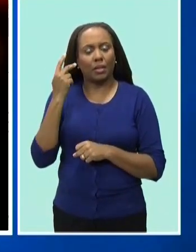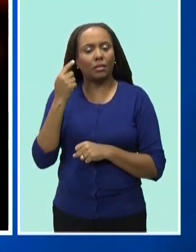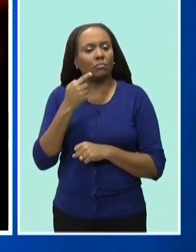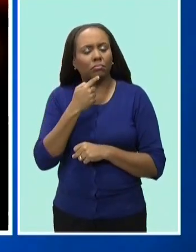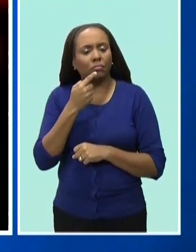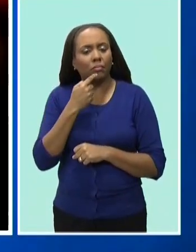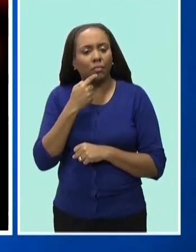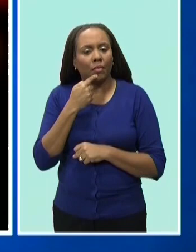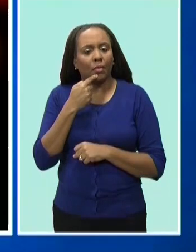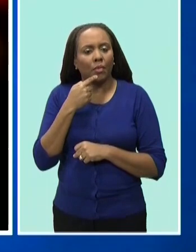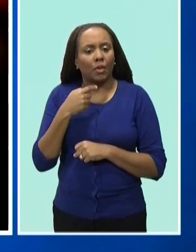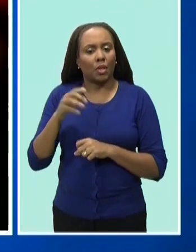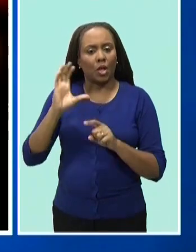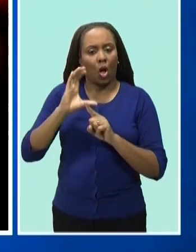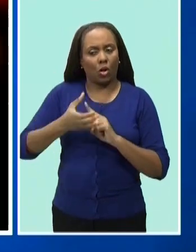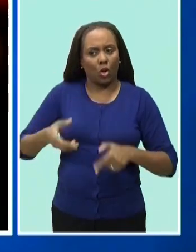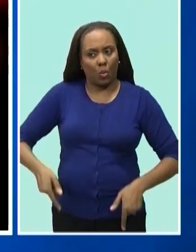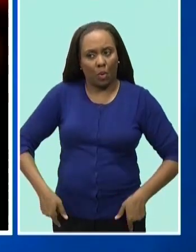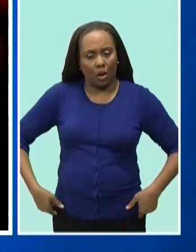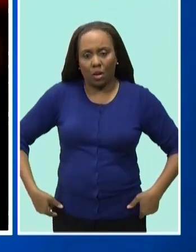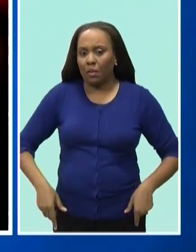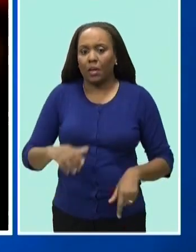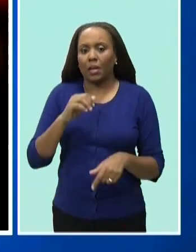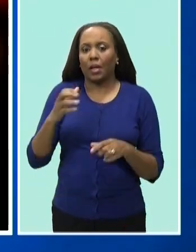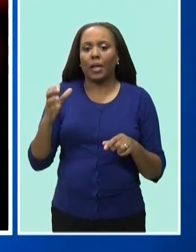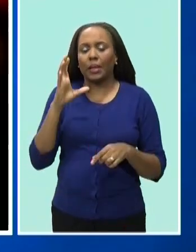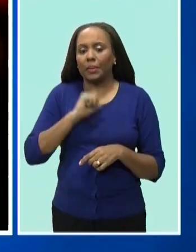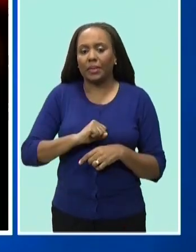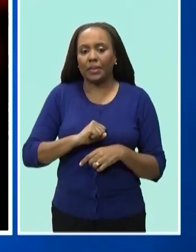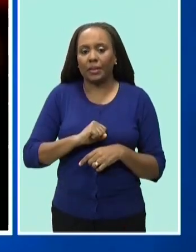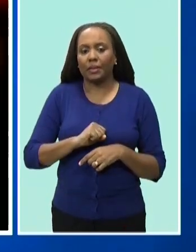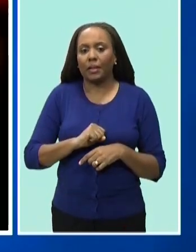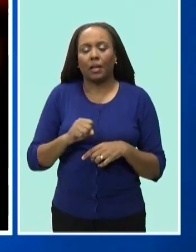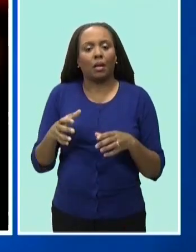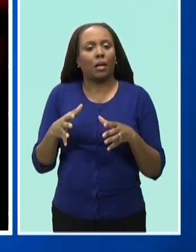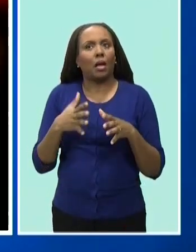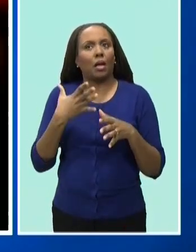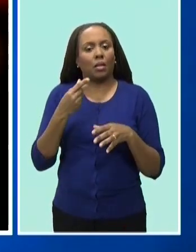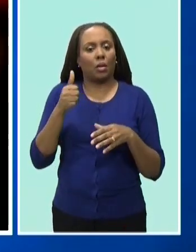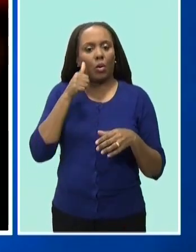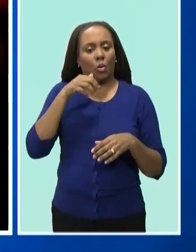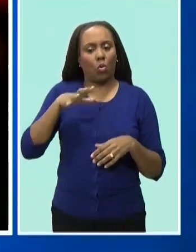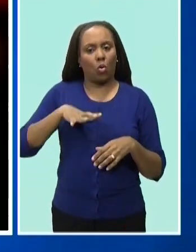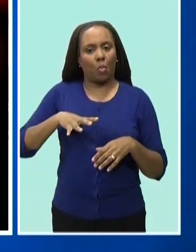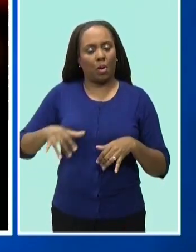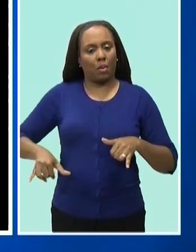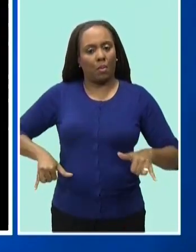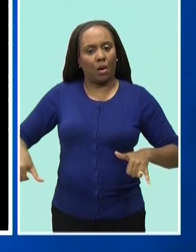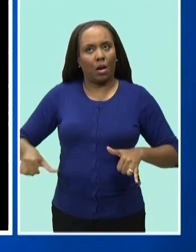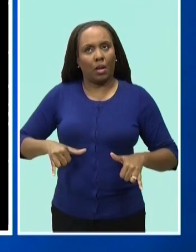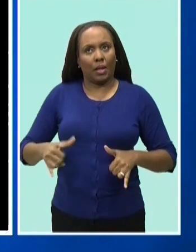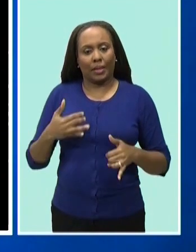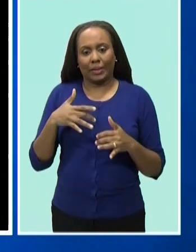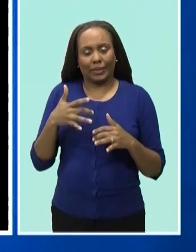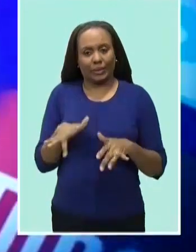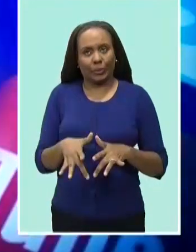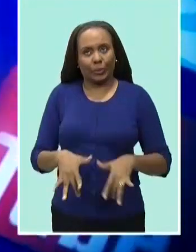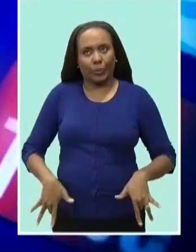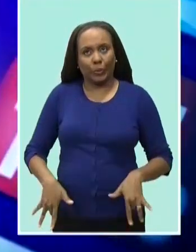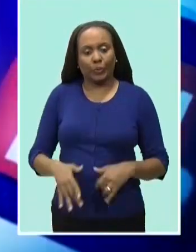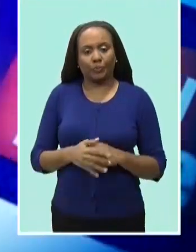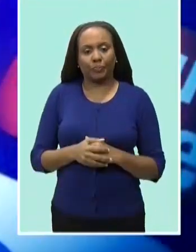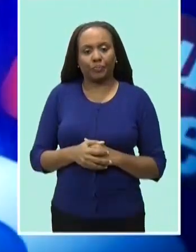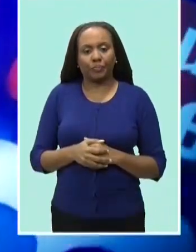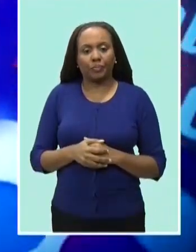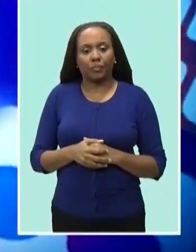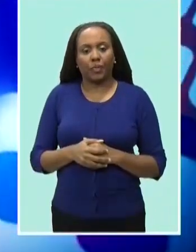costume bottom is missing a critical piece of fabric in the front, leaving the model quite exposed. Now, the band took to its